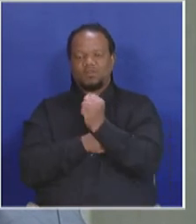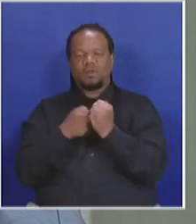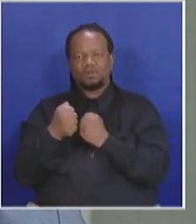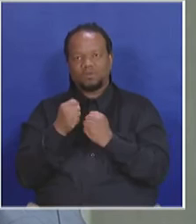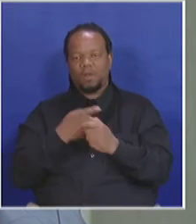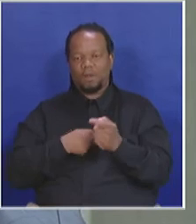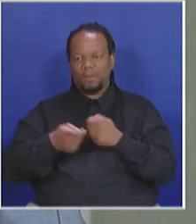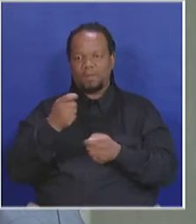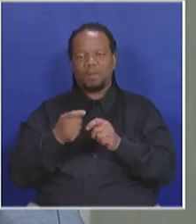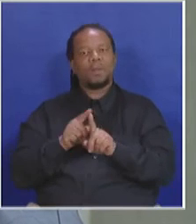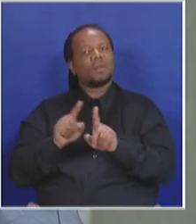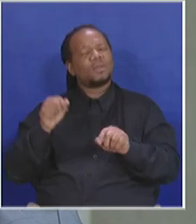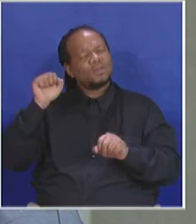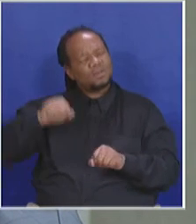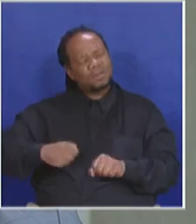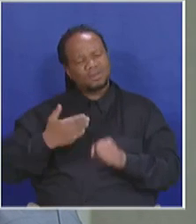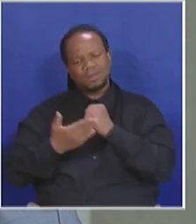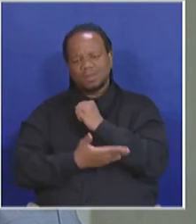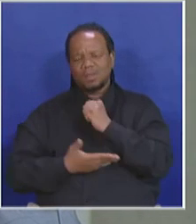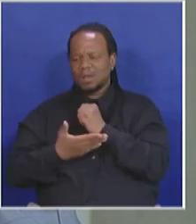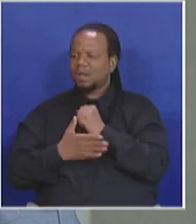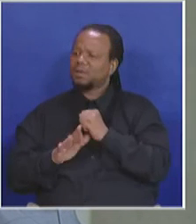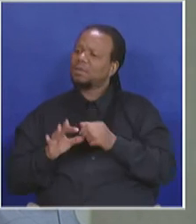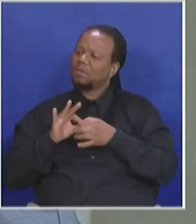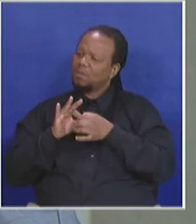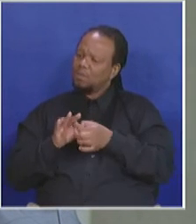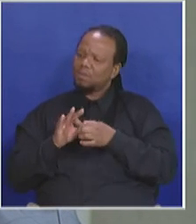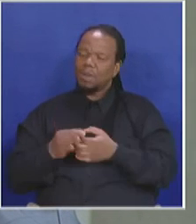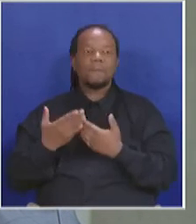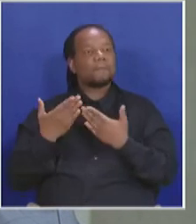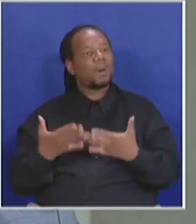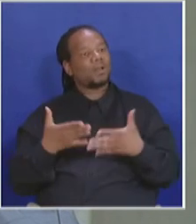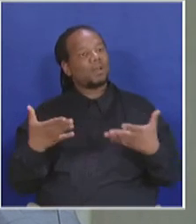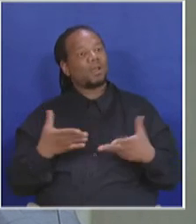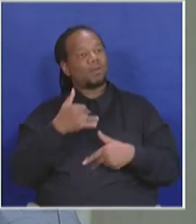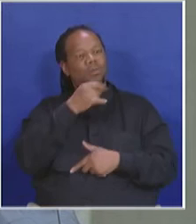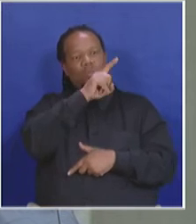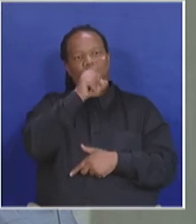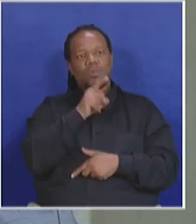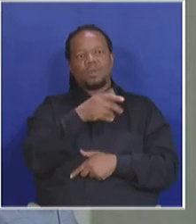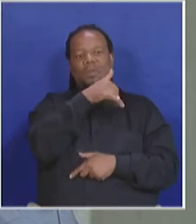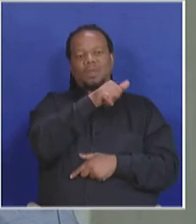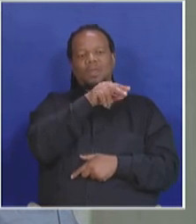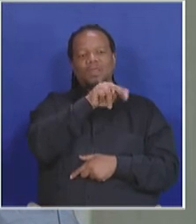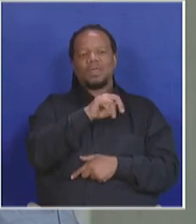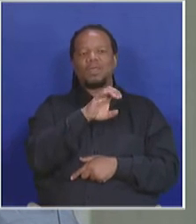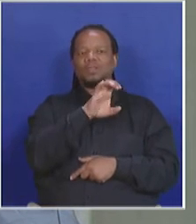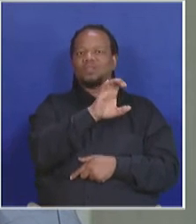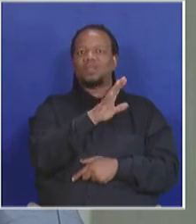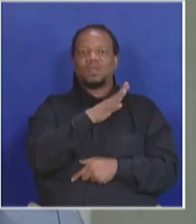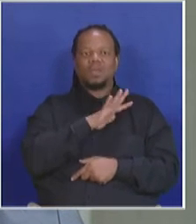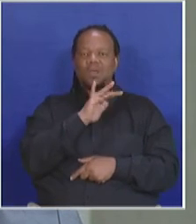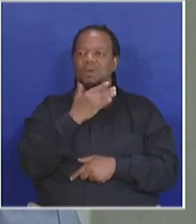continuously committed to this. Let us ask the big questions, Honorable Chair. The ANC has consistently been precarious with business